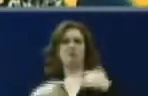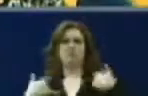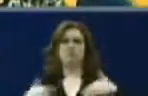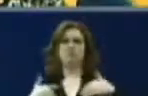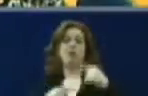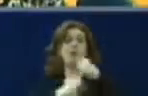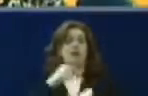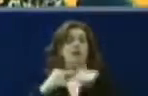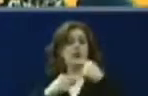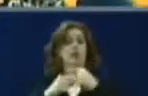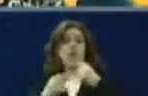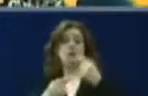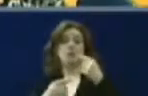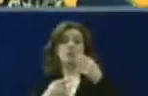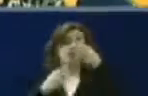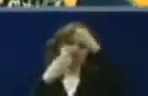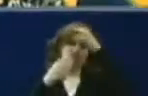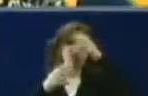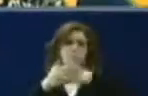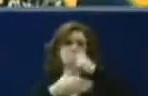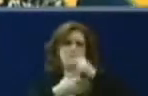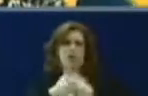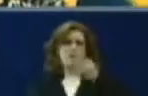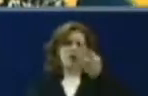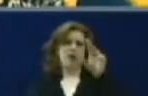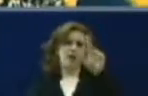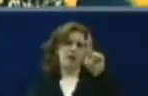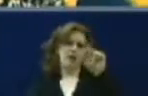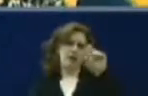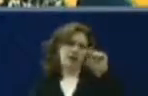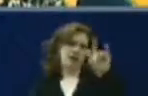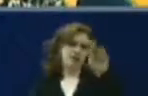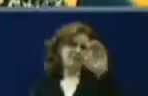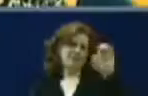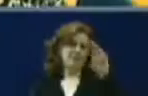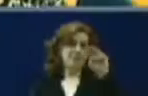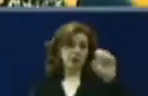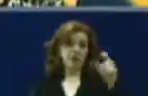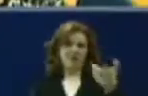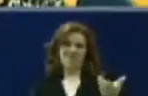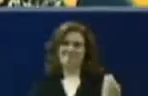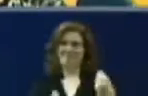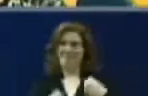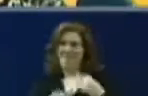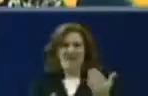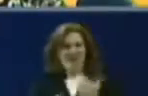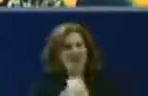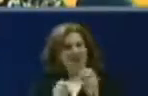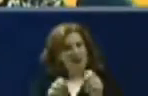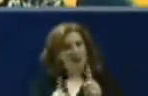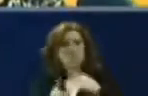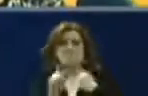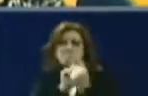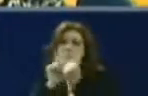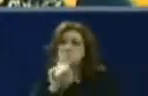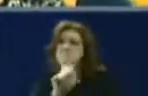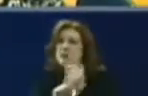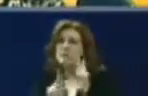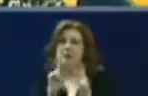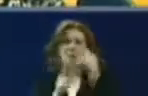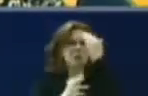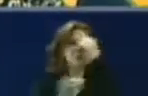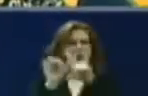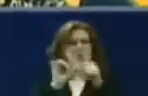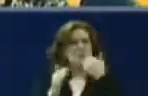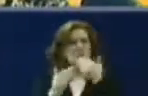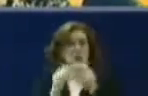Scholars Program at Crosby Middle School gives us the opportunity to meet more people, and we get to know each other well since we are together for